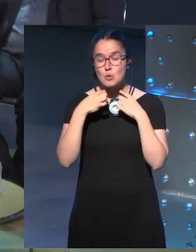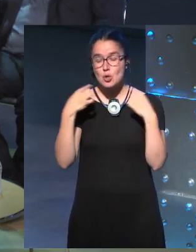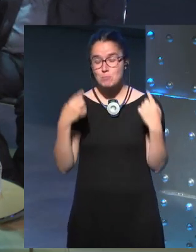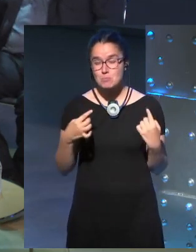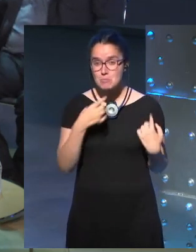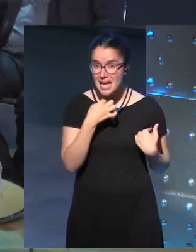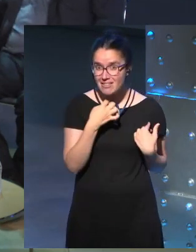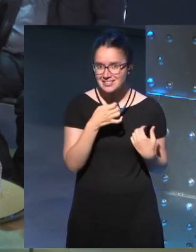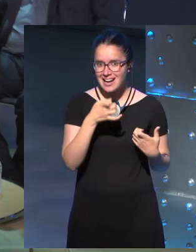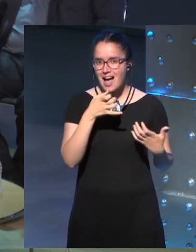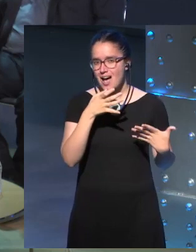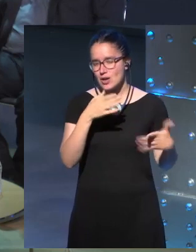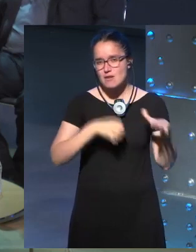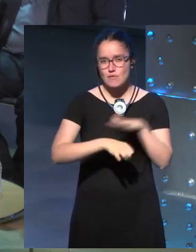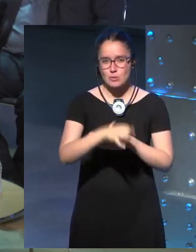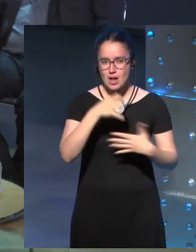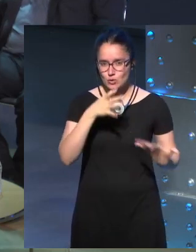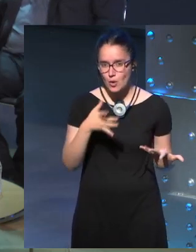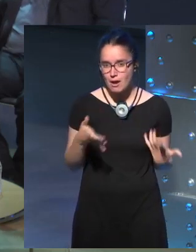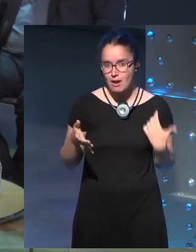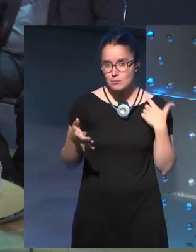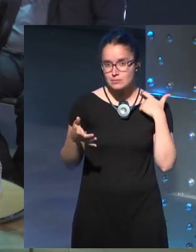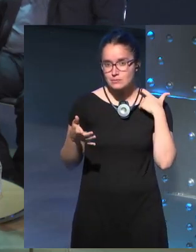And I mean, it seems that in current football,